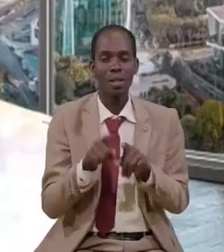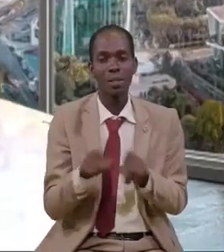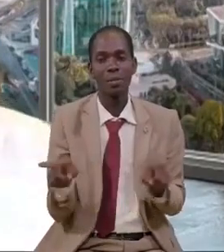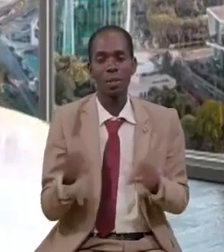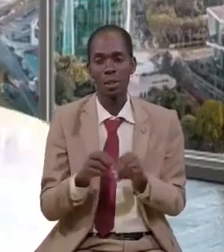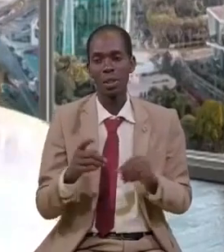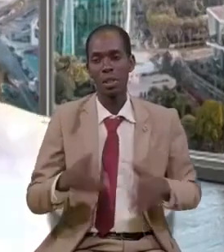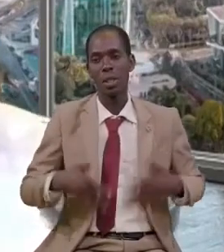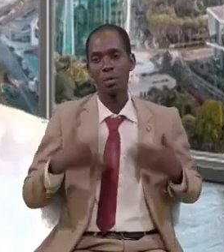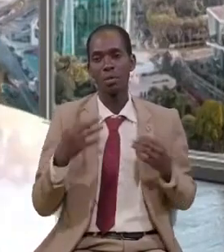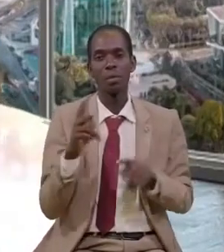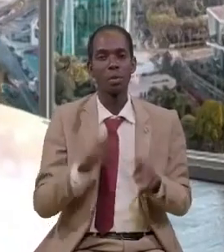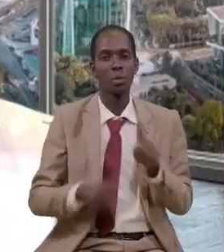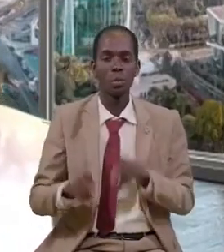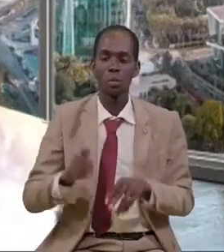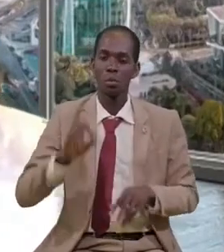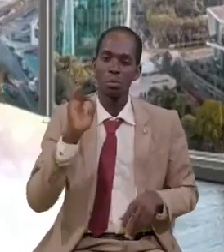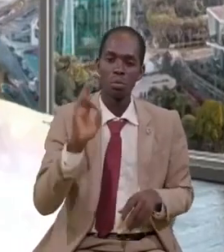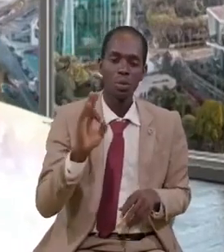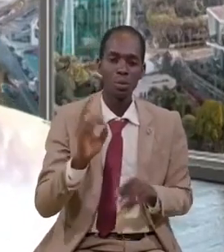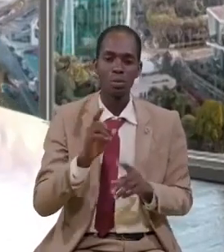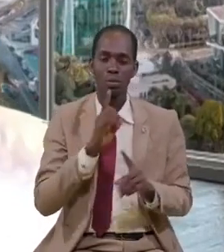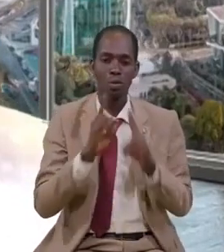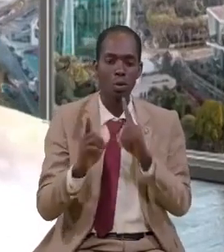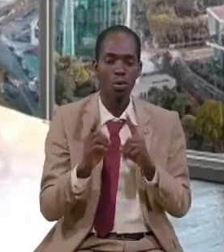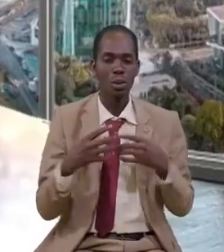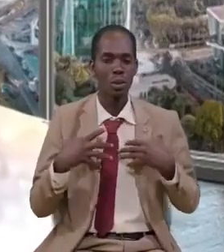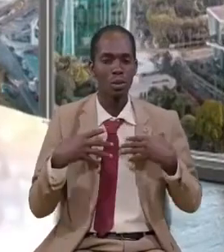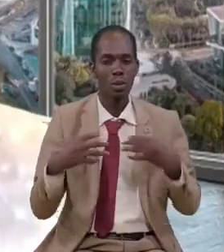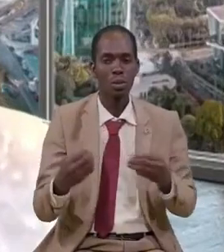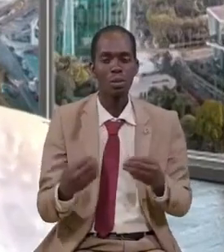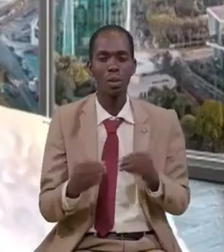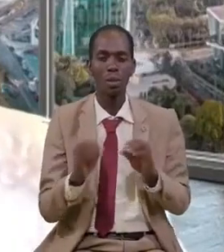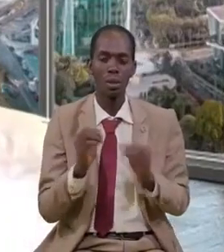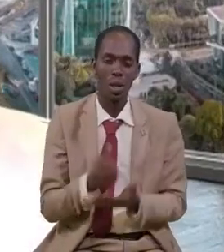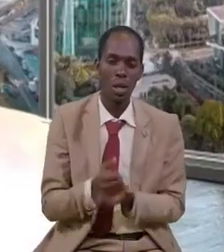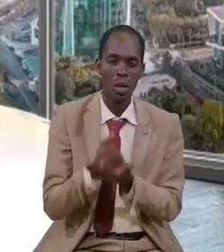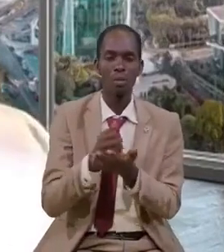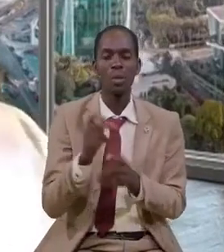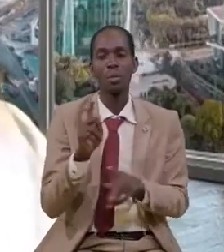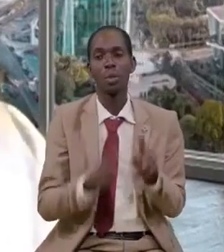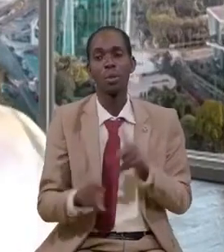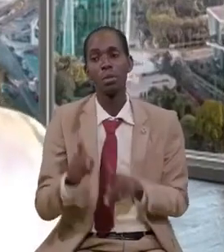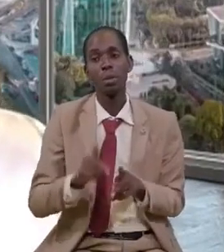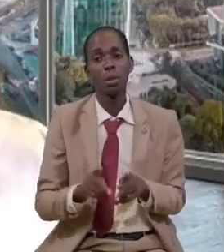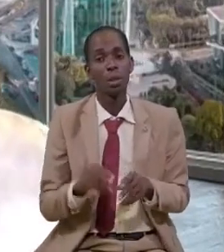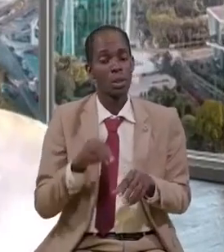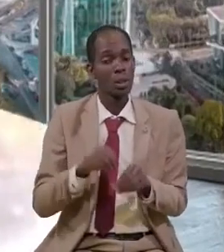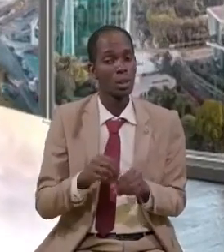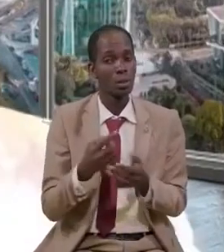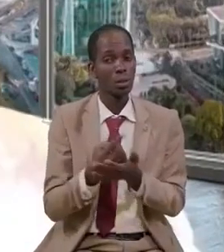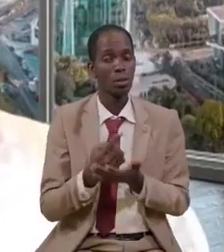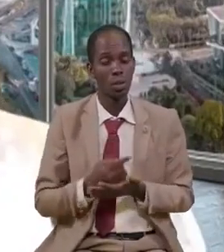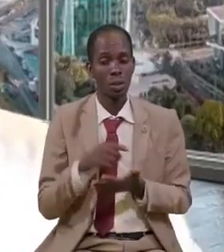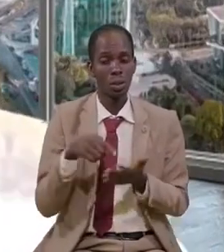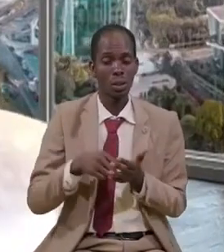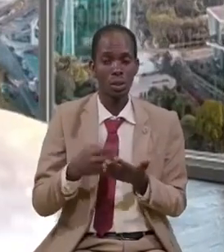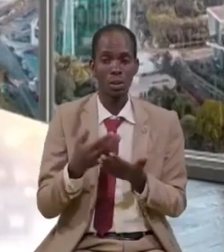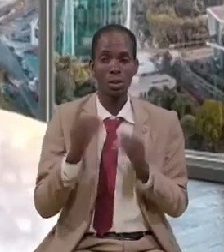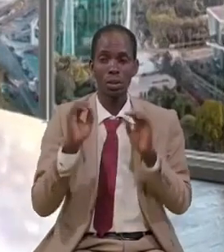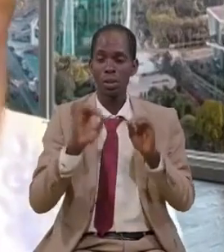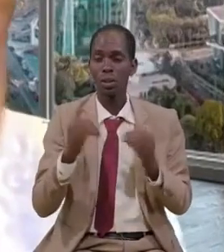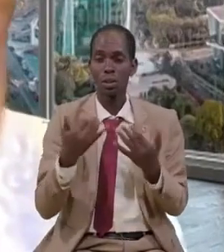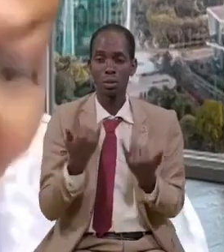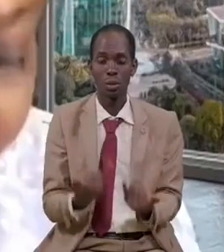He preached, he taught, he healed, he helped the people. Brethren, in discussing this point this morning, I'm going to focus on